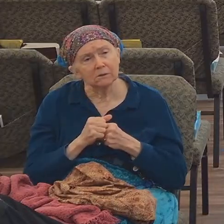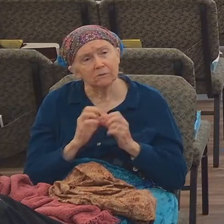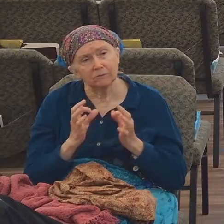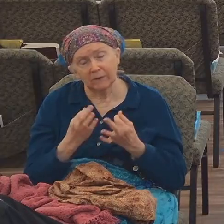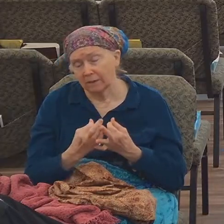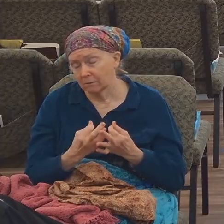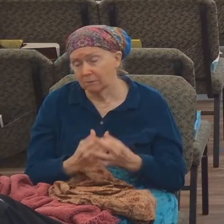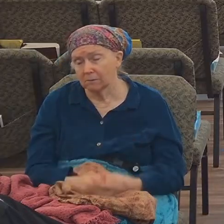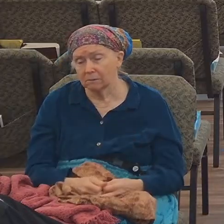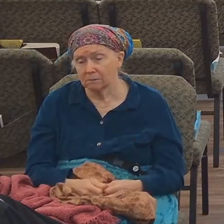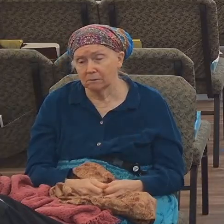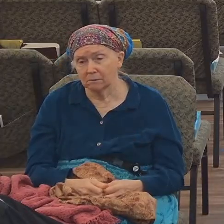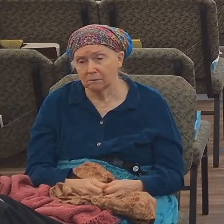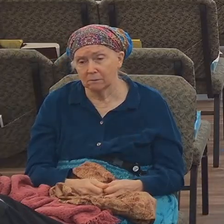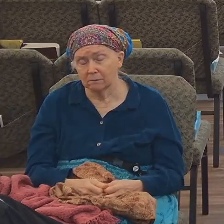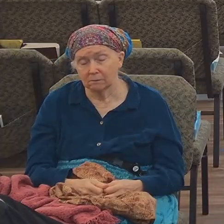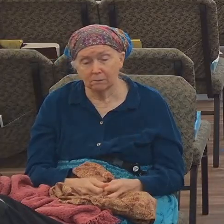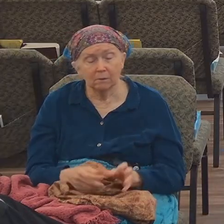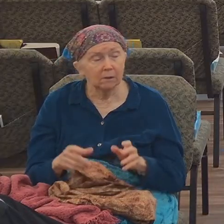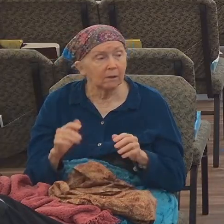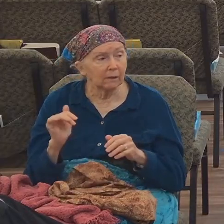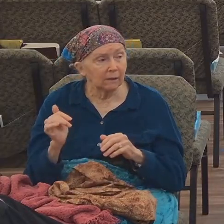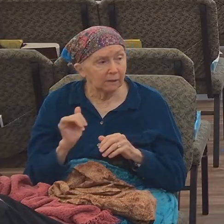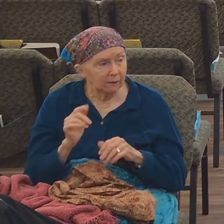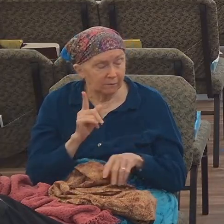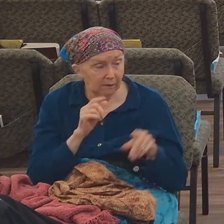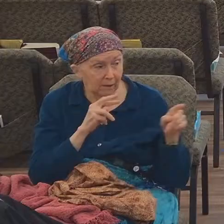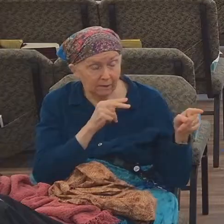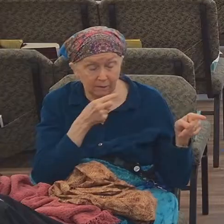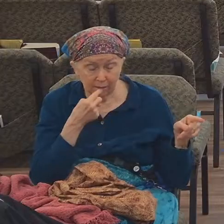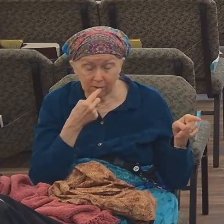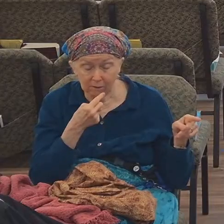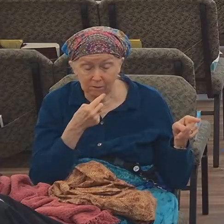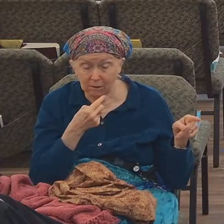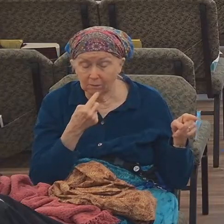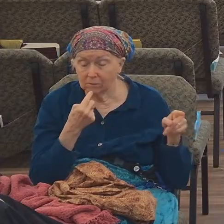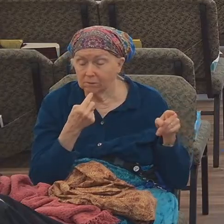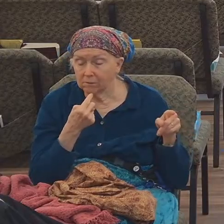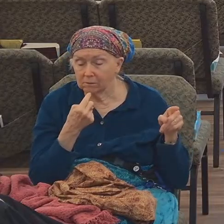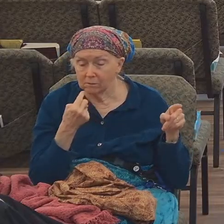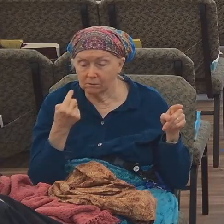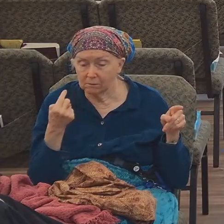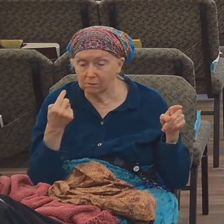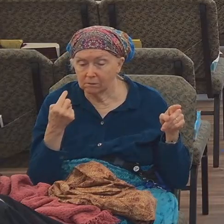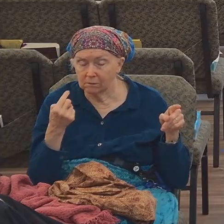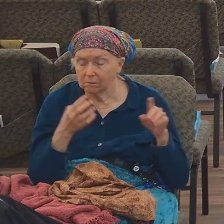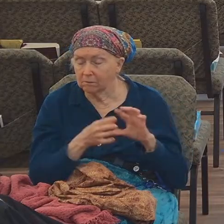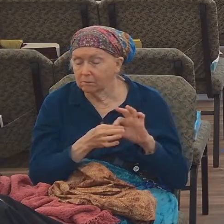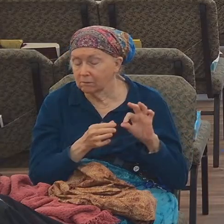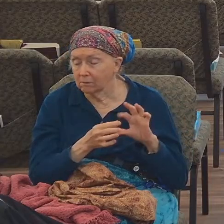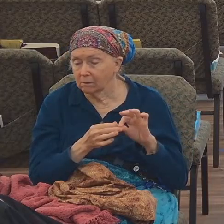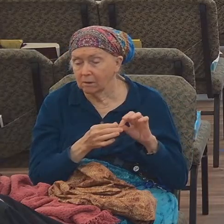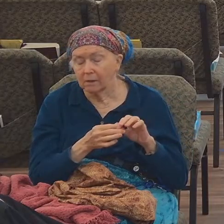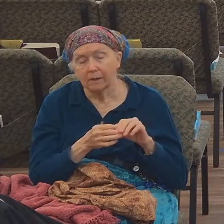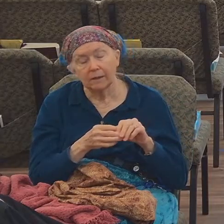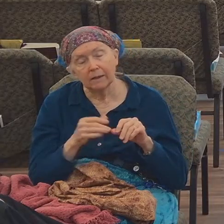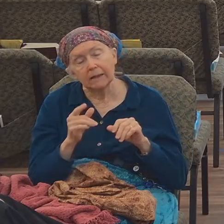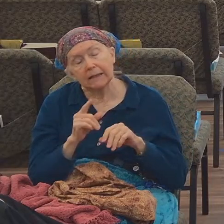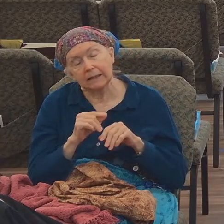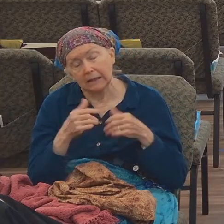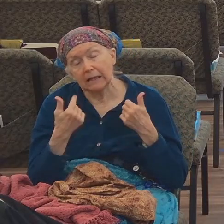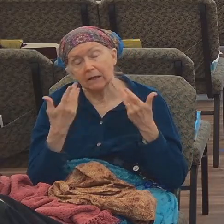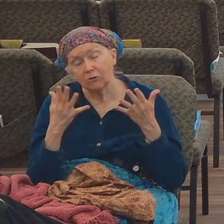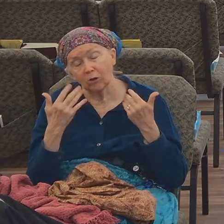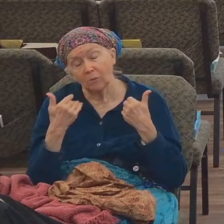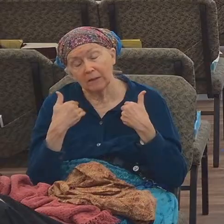And again, tying back to, Ken just mentioned it here. Go back to, he's already used this imagery, right, of